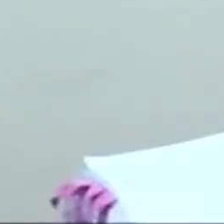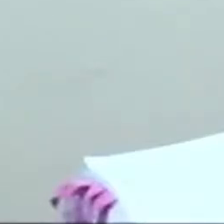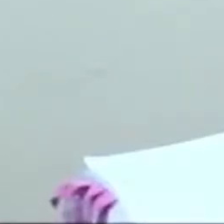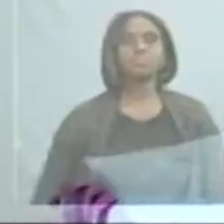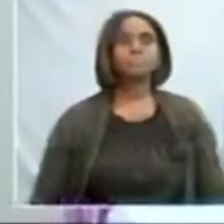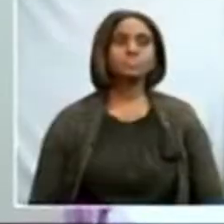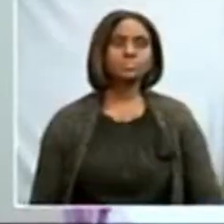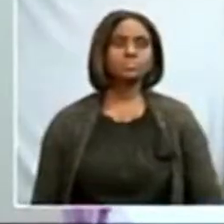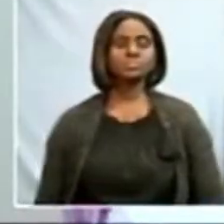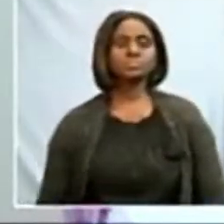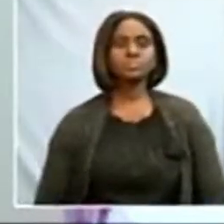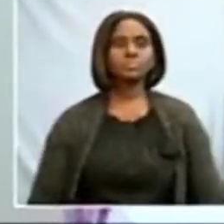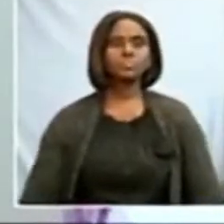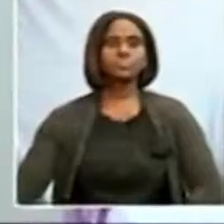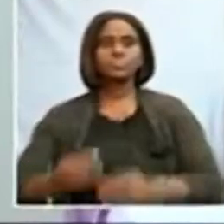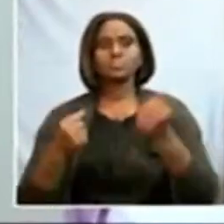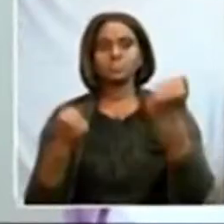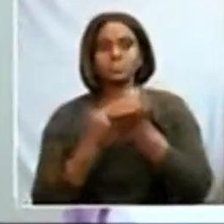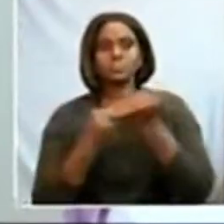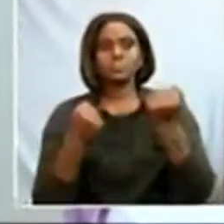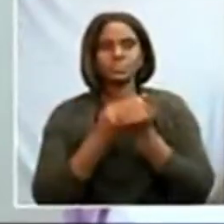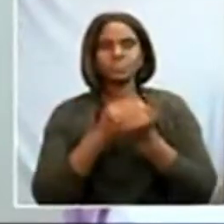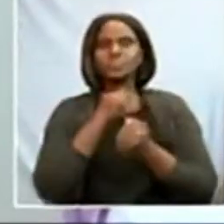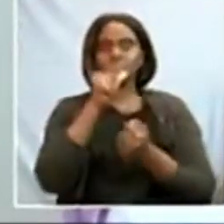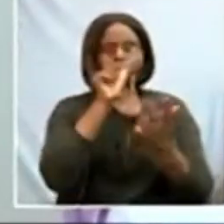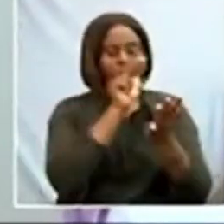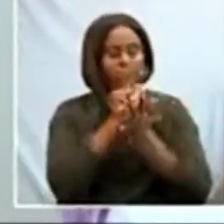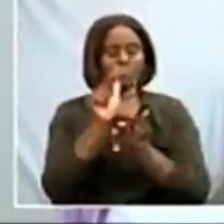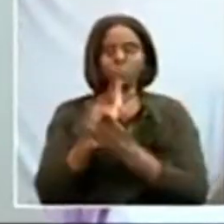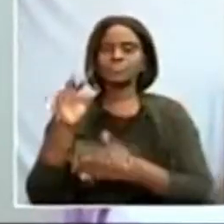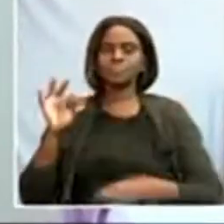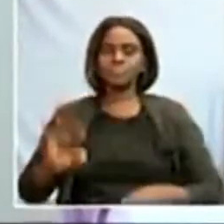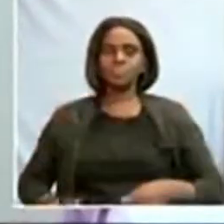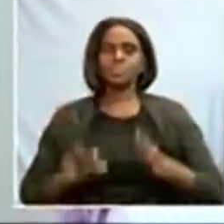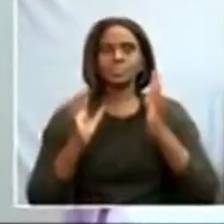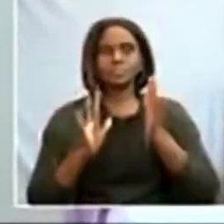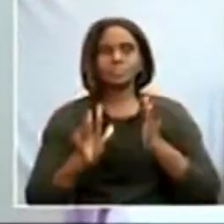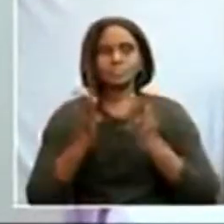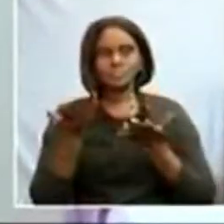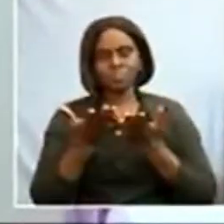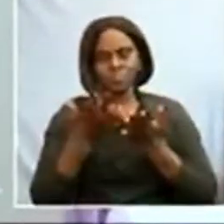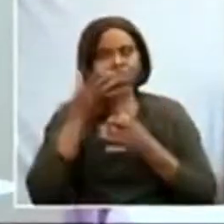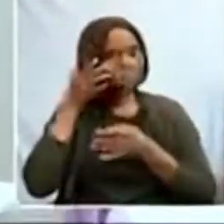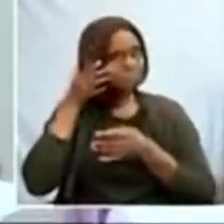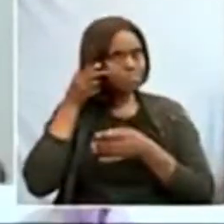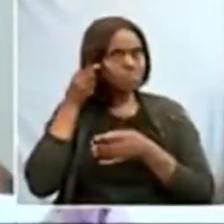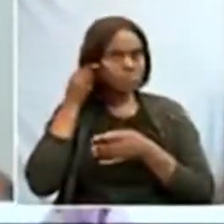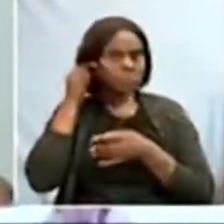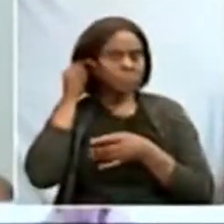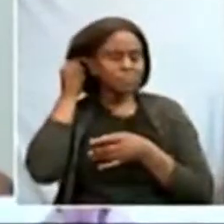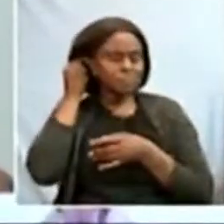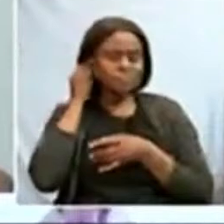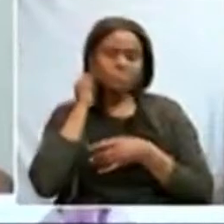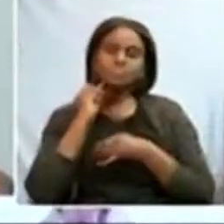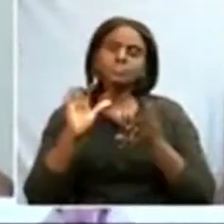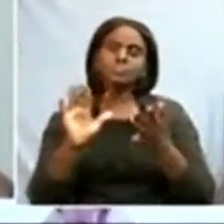bursaries. Sponsorship of unapproved beneficiaries. Page